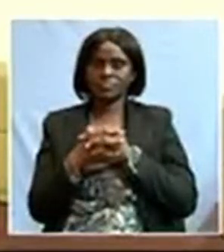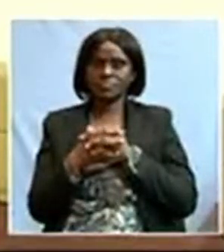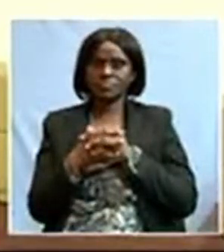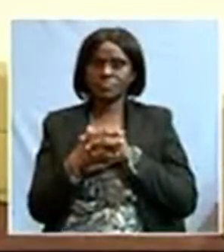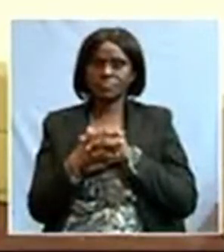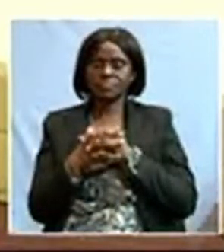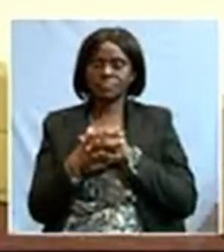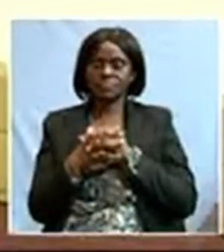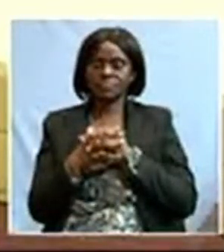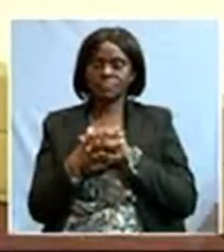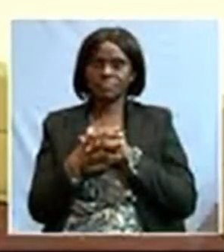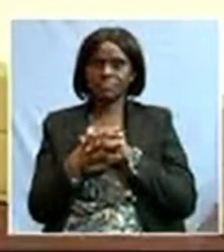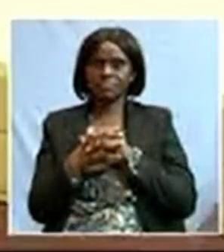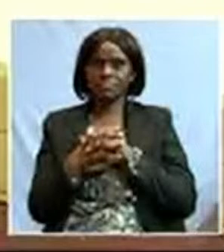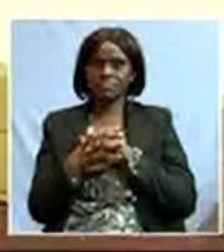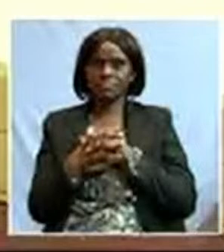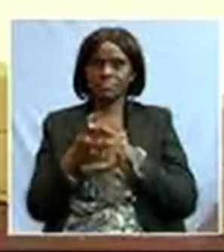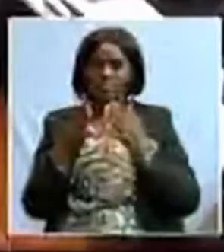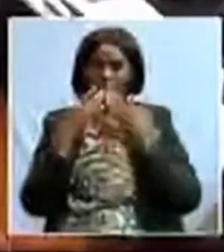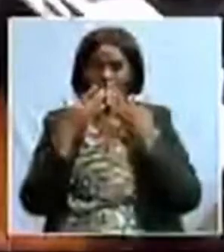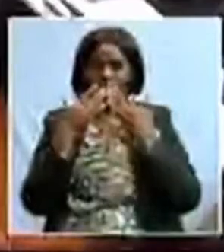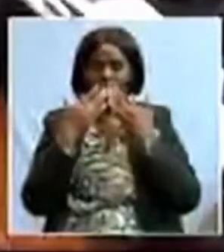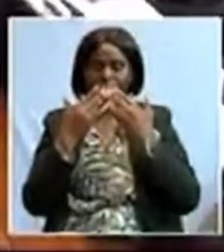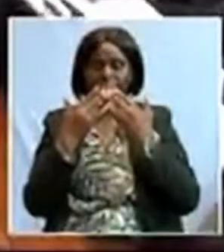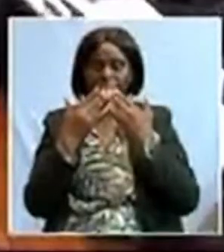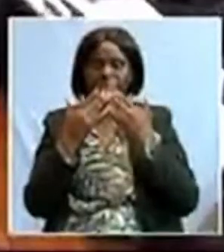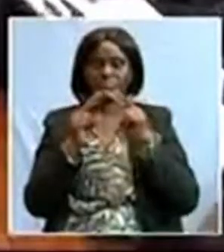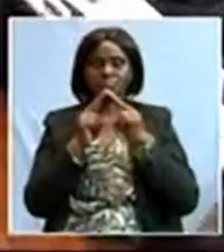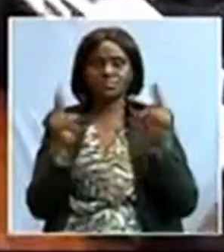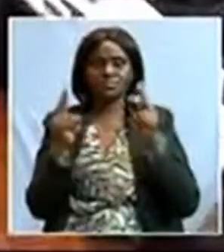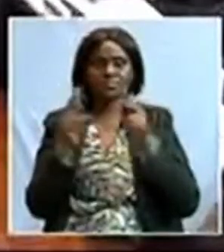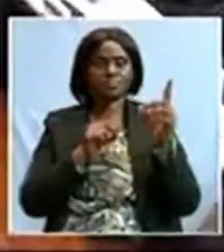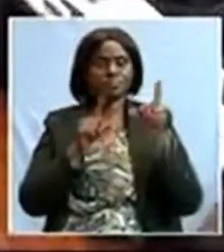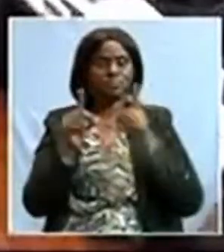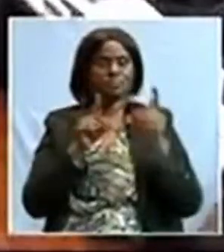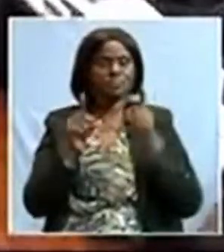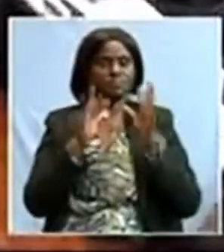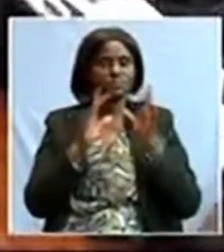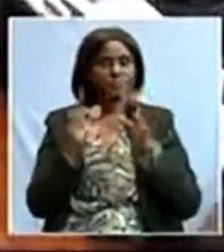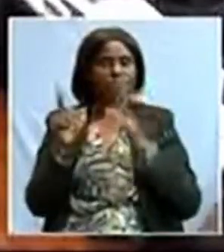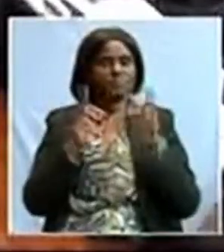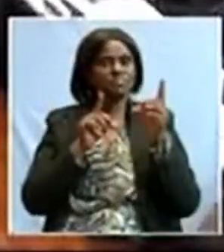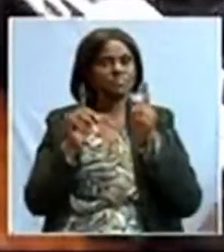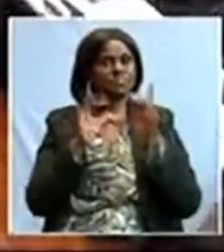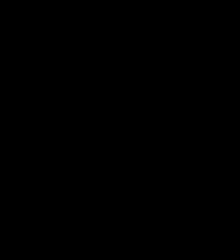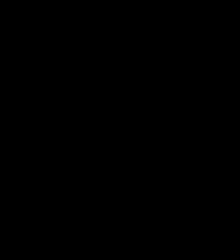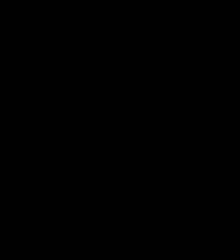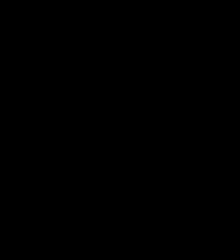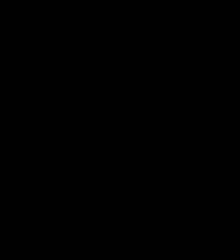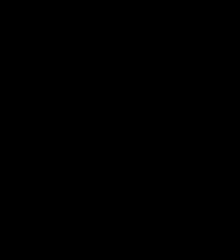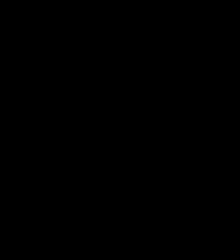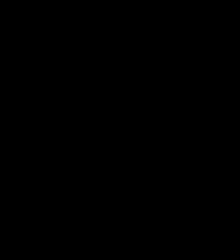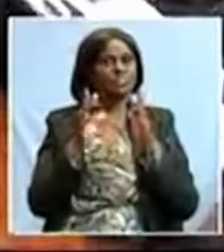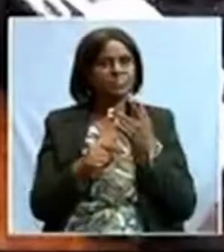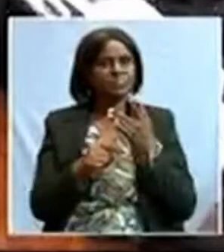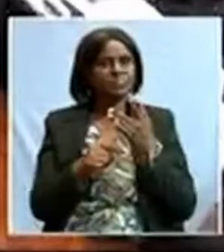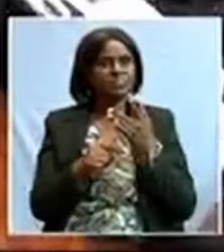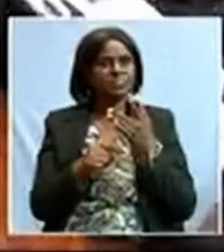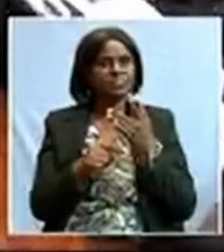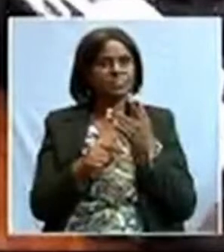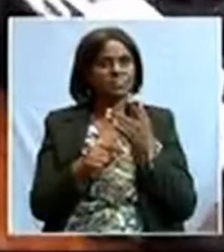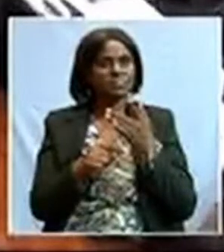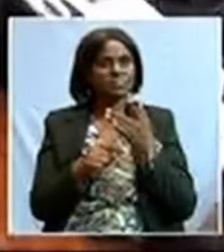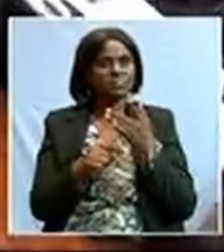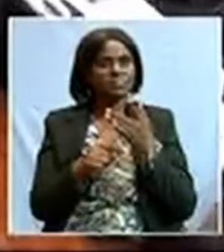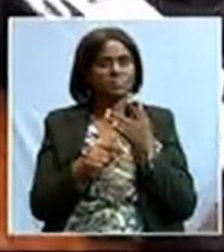the permanent witnesses. Thank you. So, your Director Public Health, here